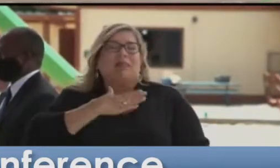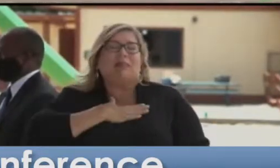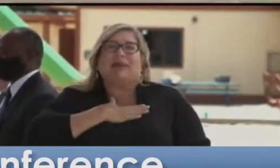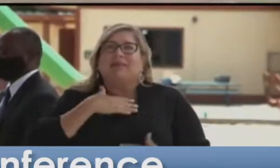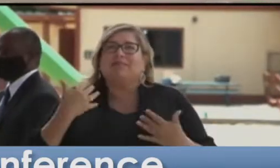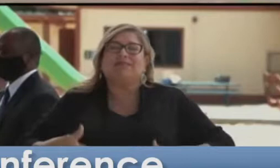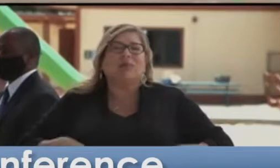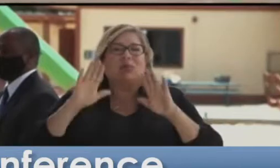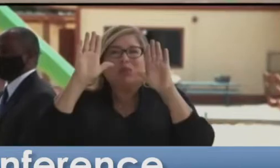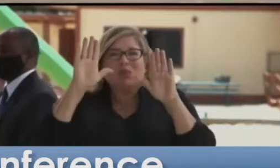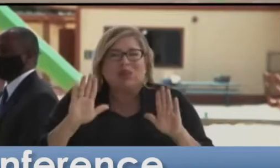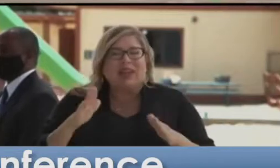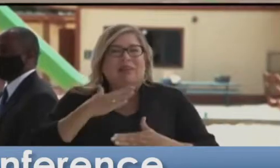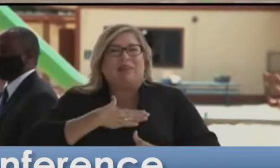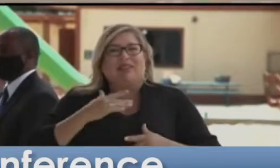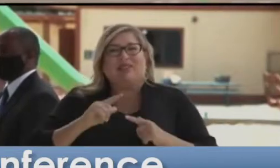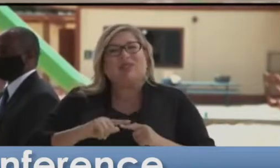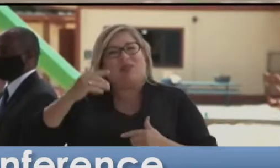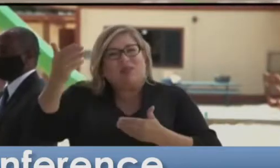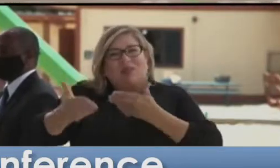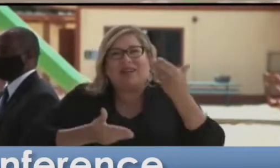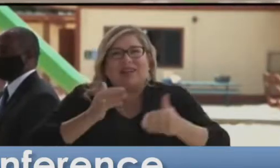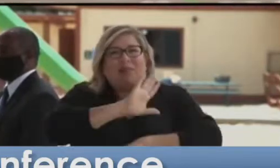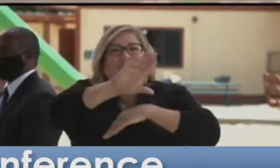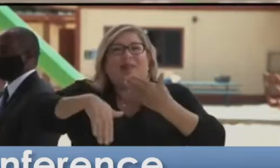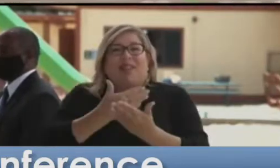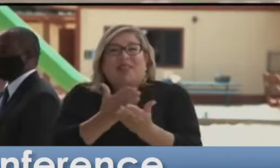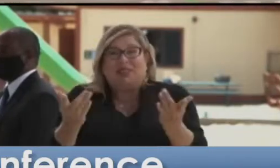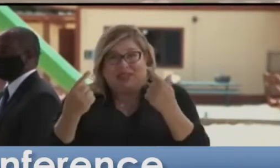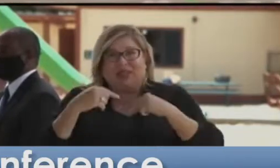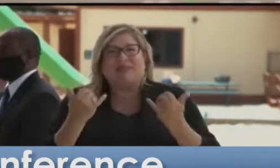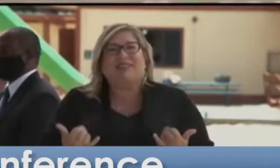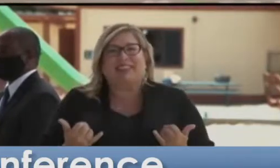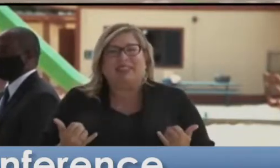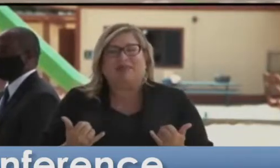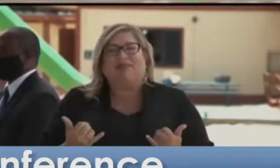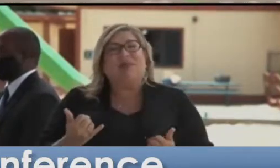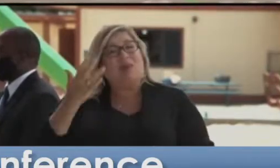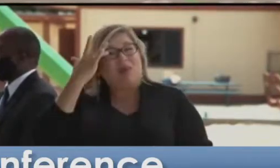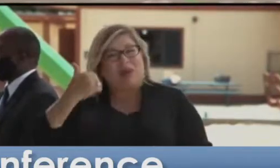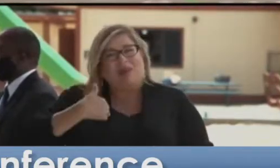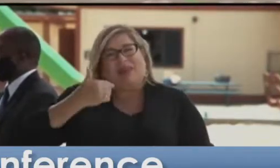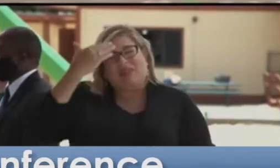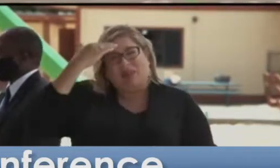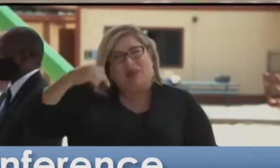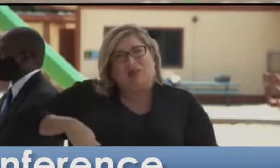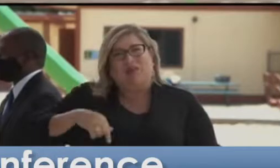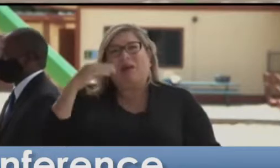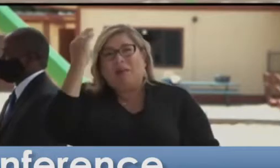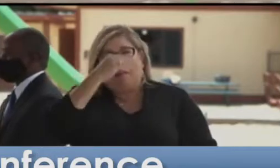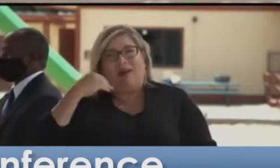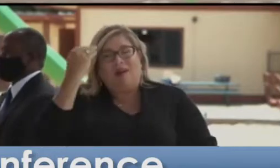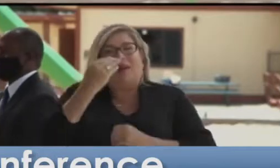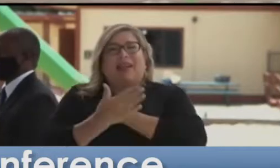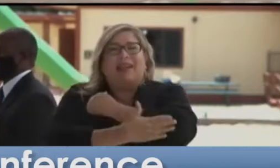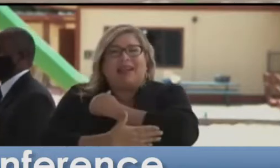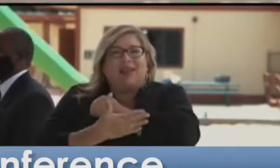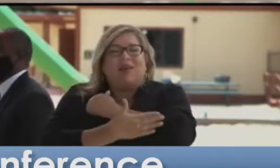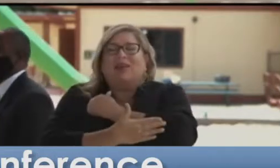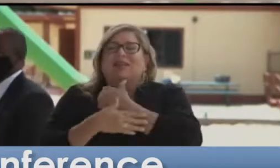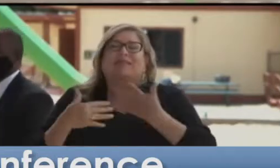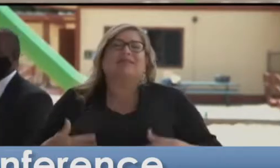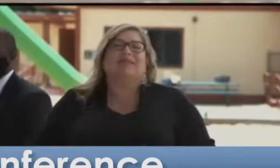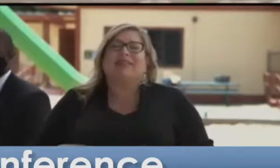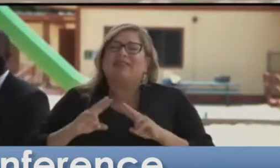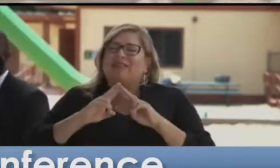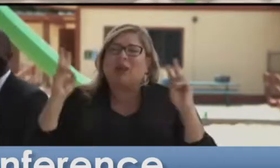great pleasure to welcome everyone here today, because we know that Monterey County is a county that is very,